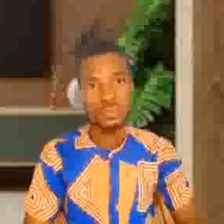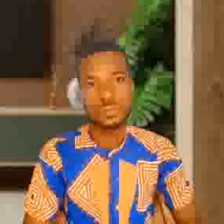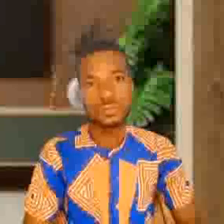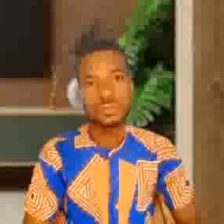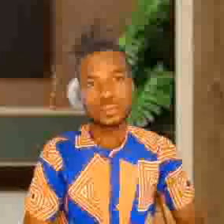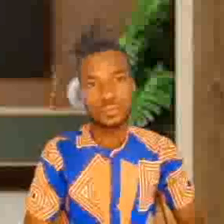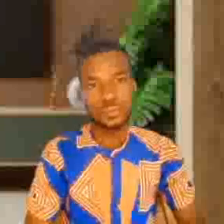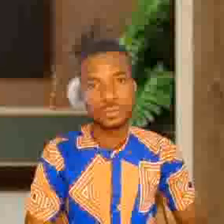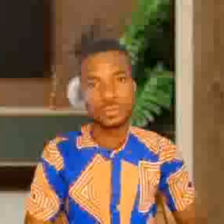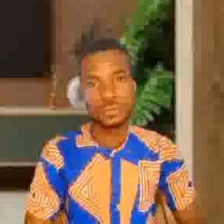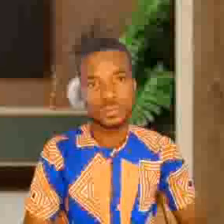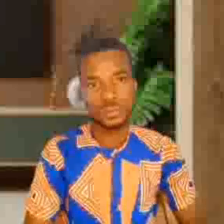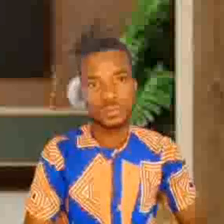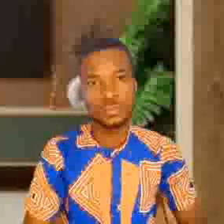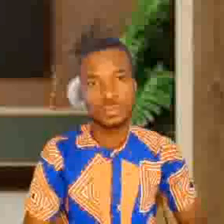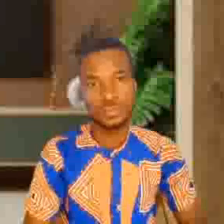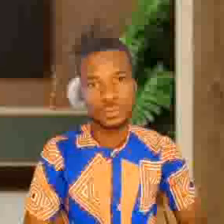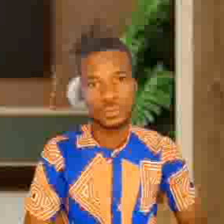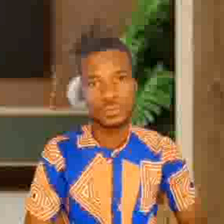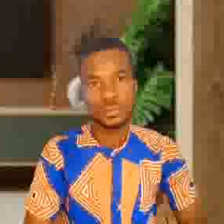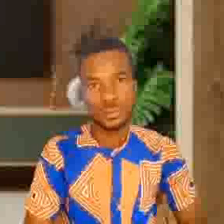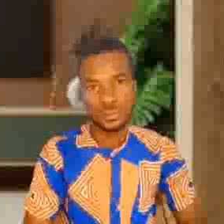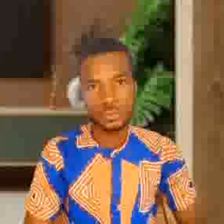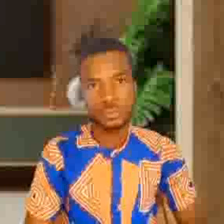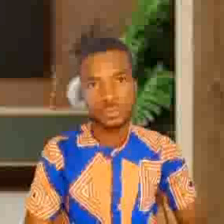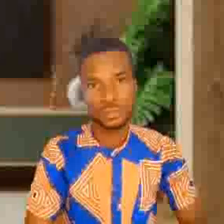So they stop becoming ministers, they become